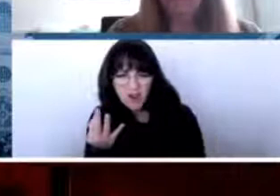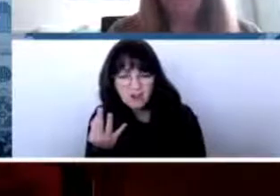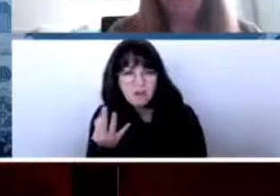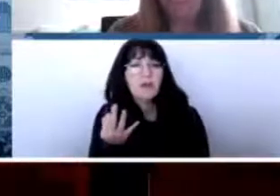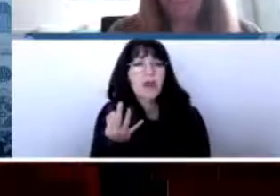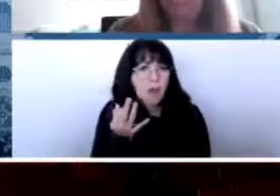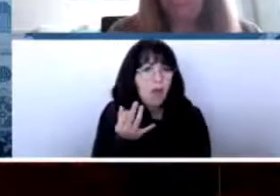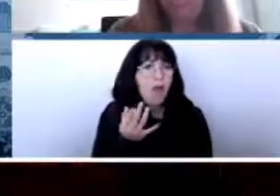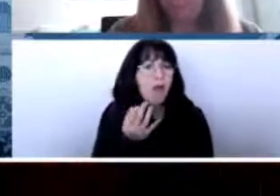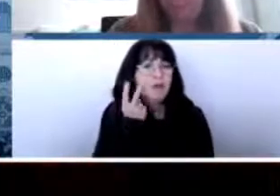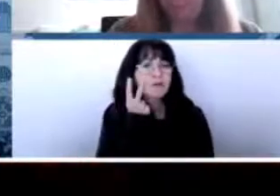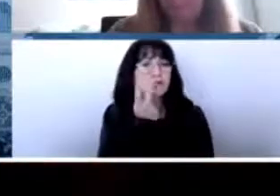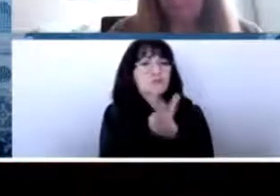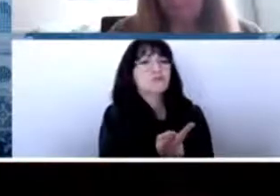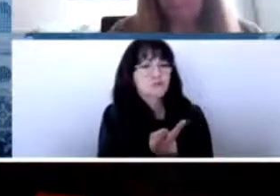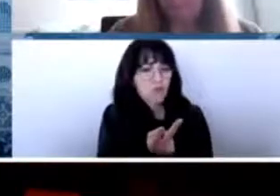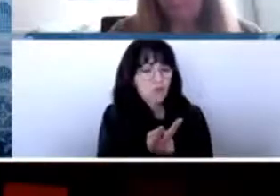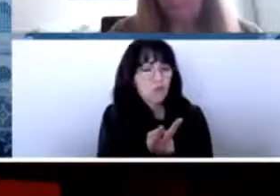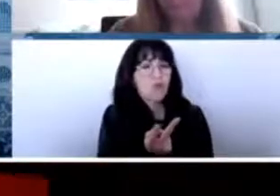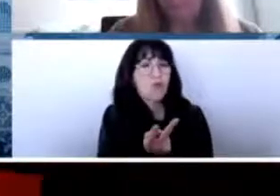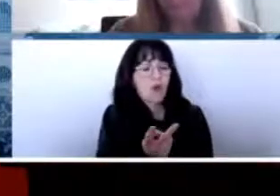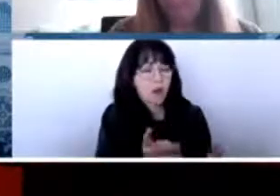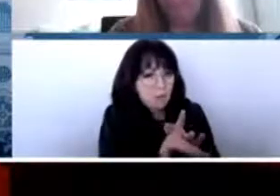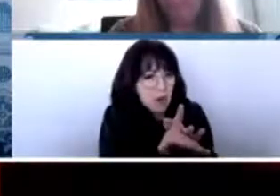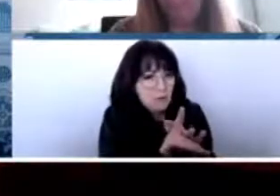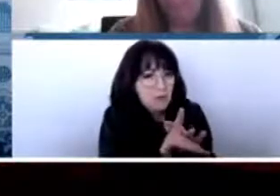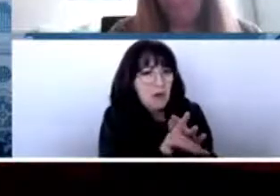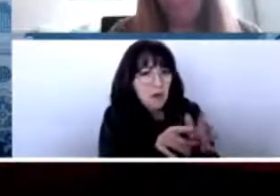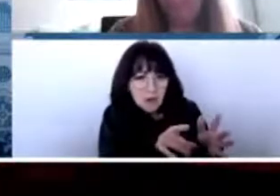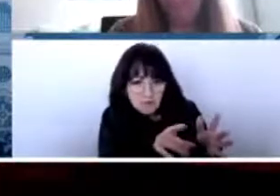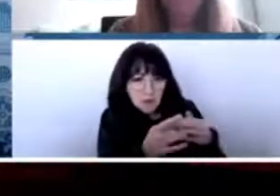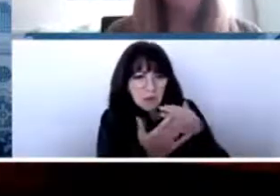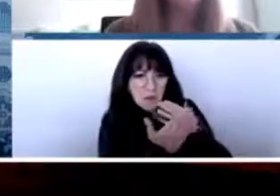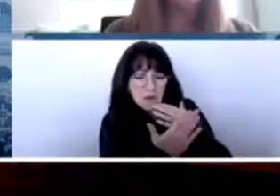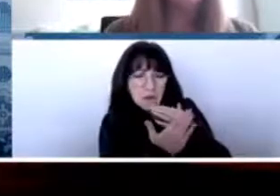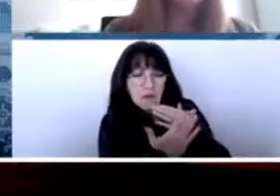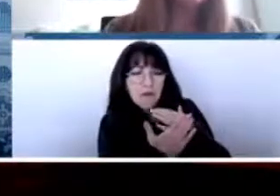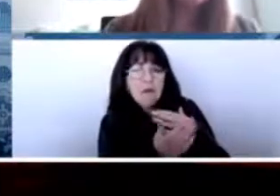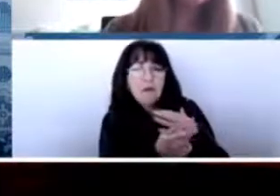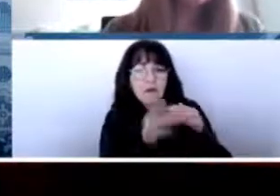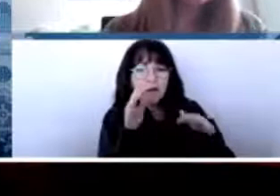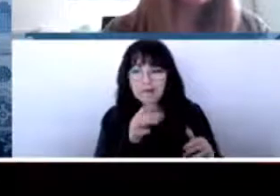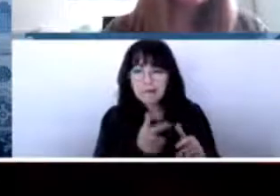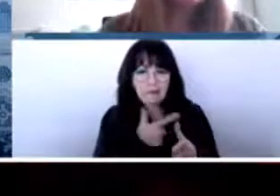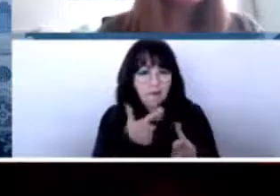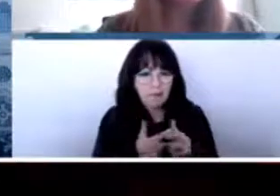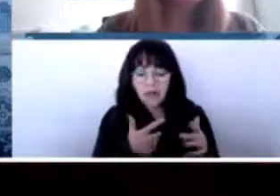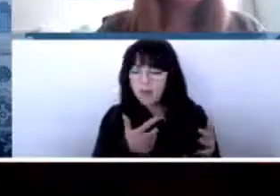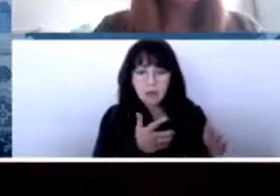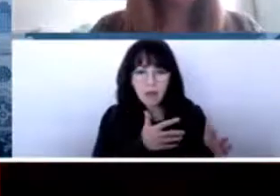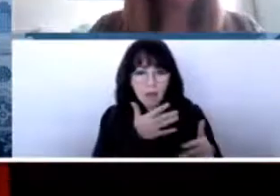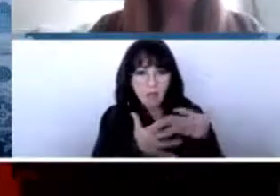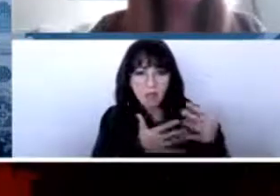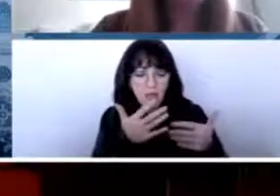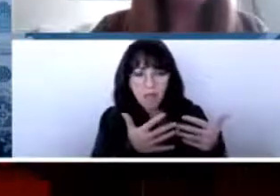cautioned a few meteorologists, but it really wasn't until I will say Saturday night to Sunday morning